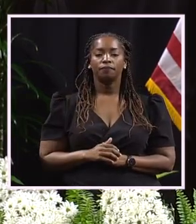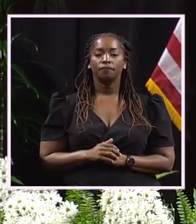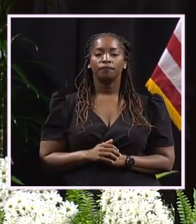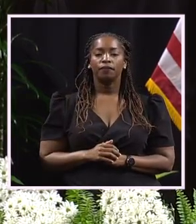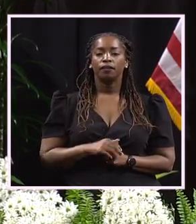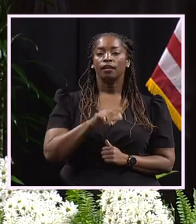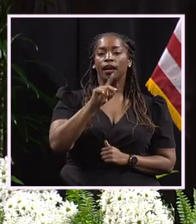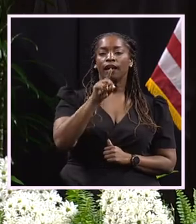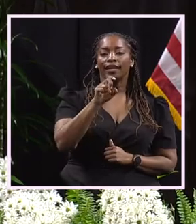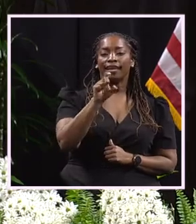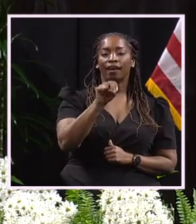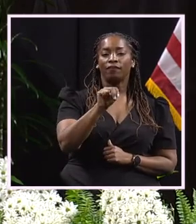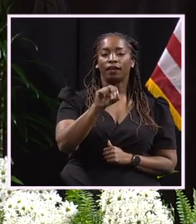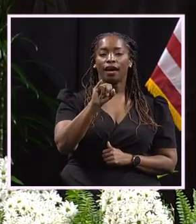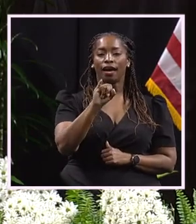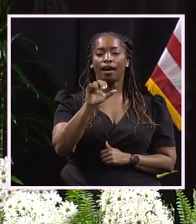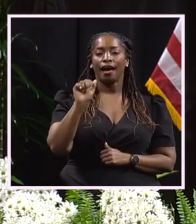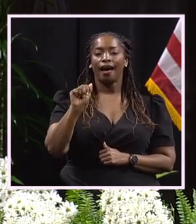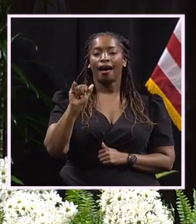Kevin I. Ayala.